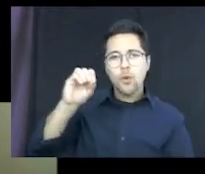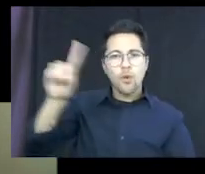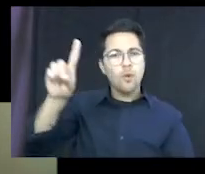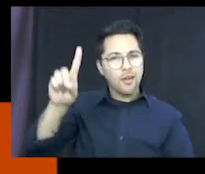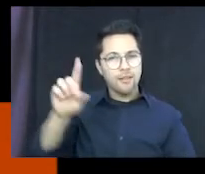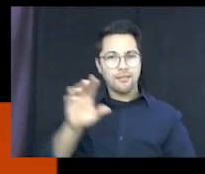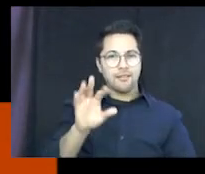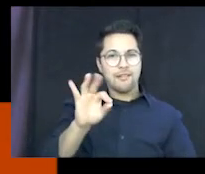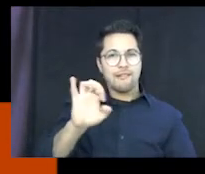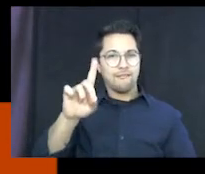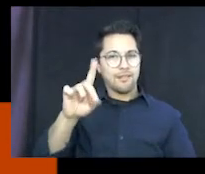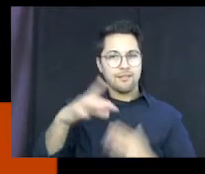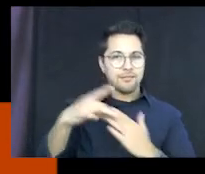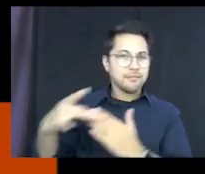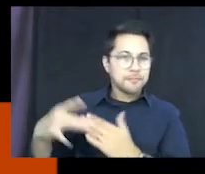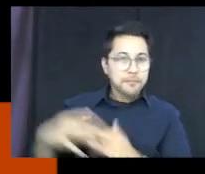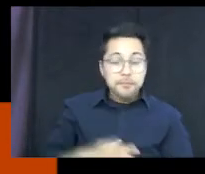Guide.